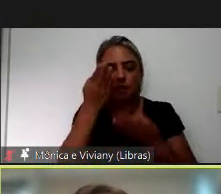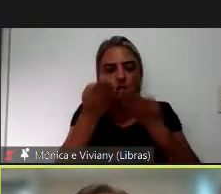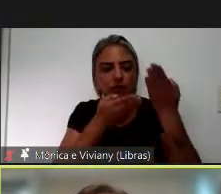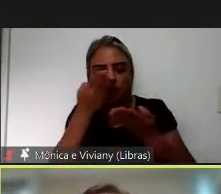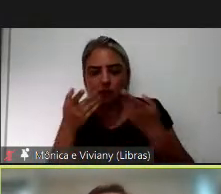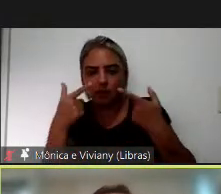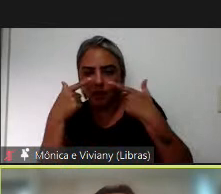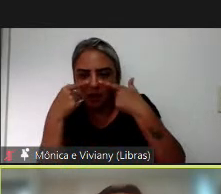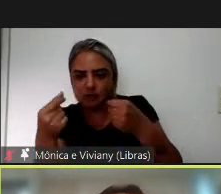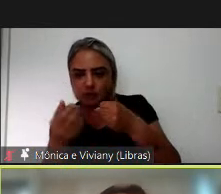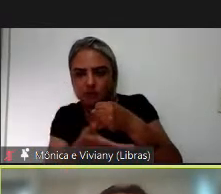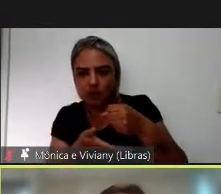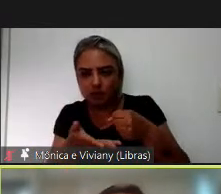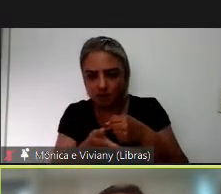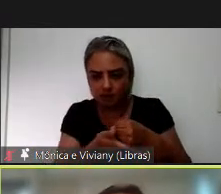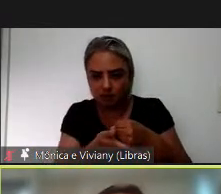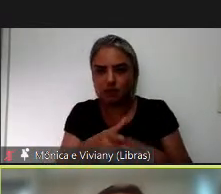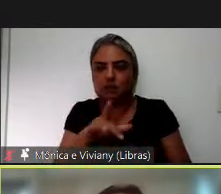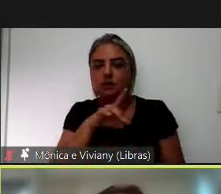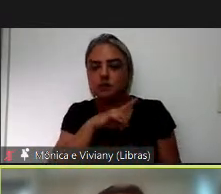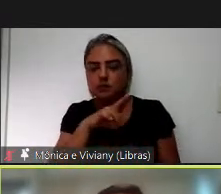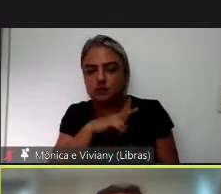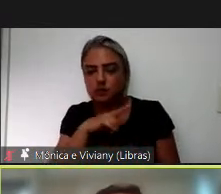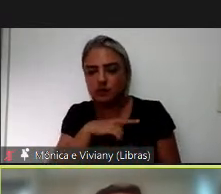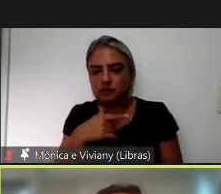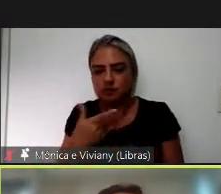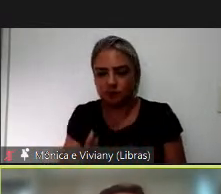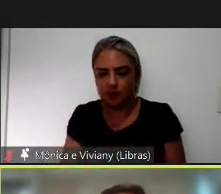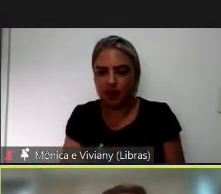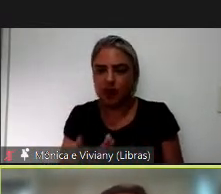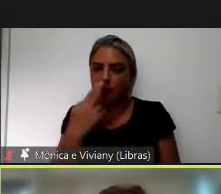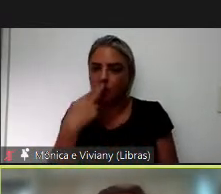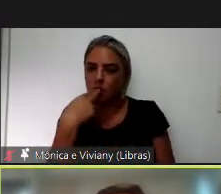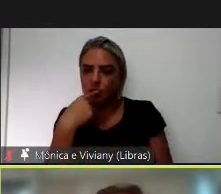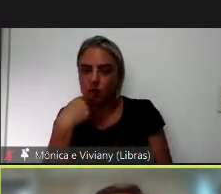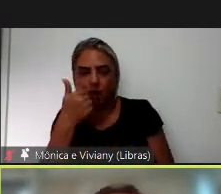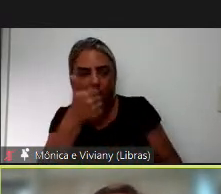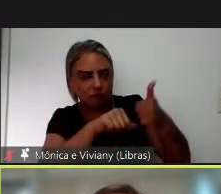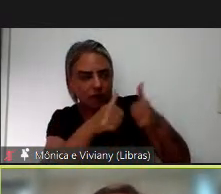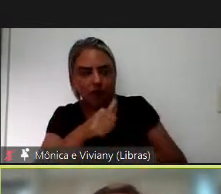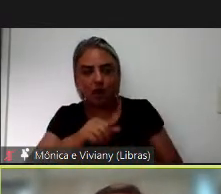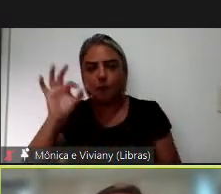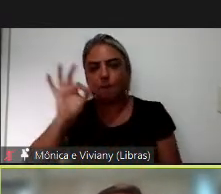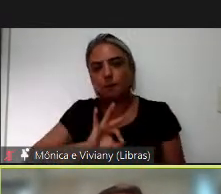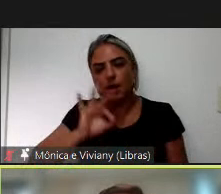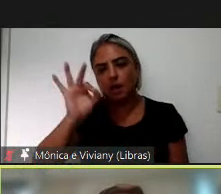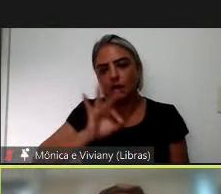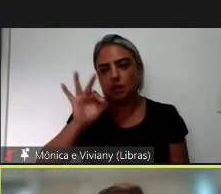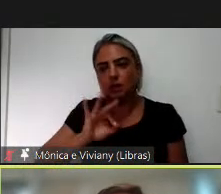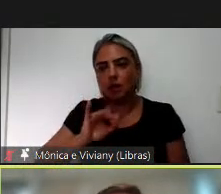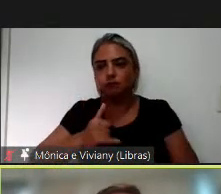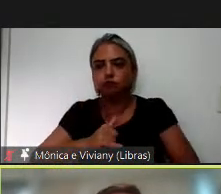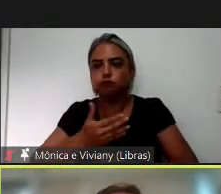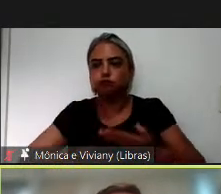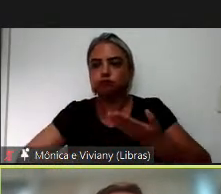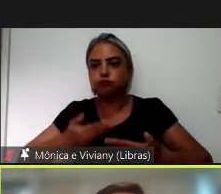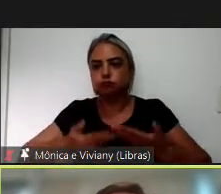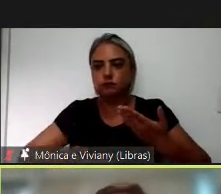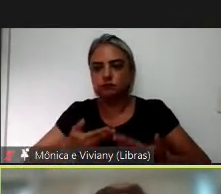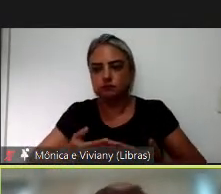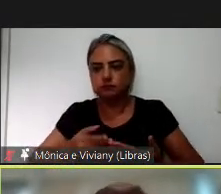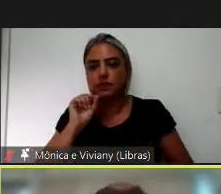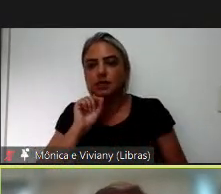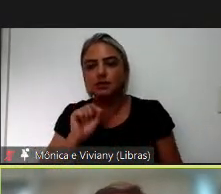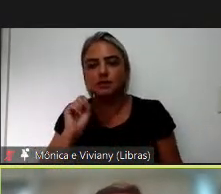were cared by the primary attention, which had their nutritional state evaluated, and the percentage, the